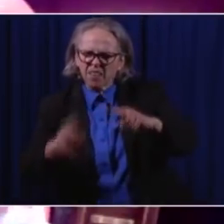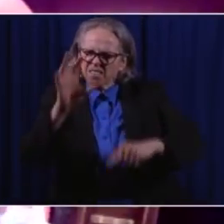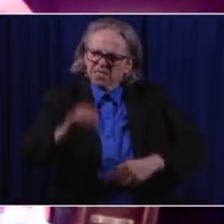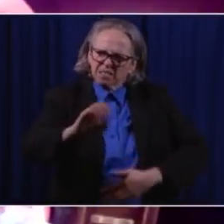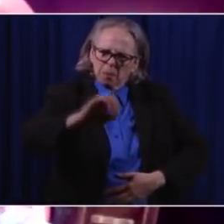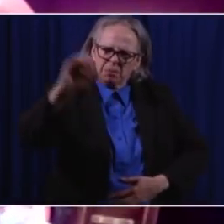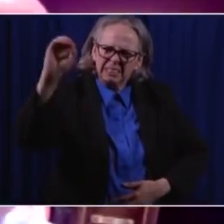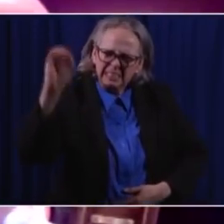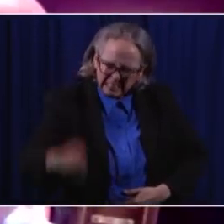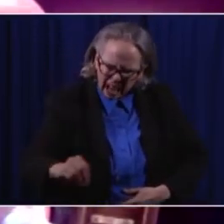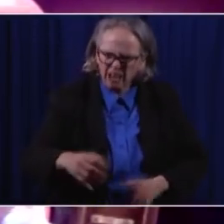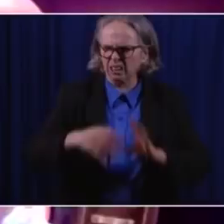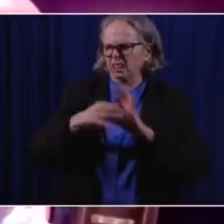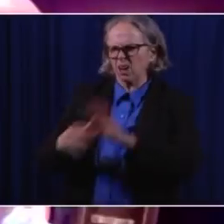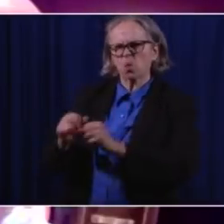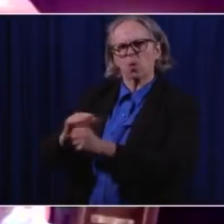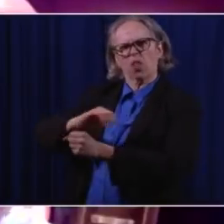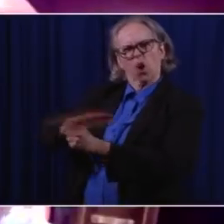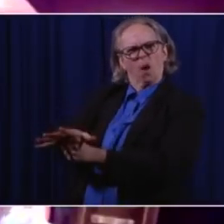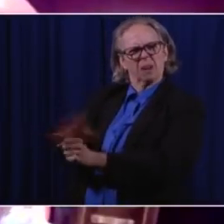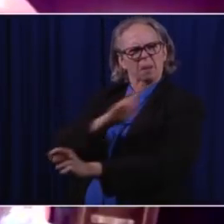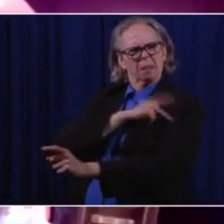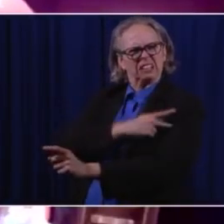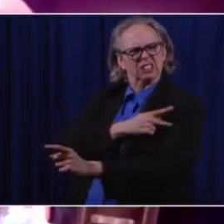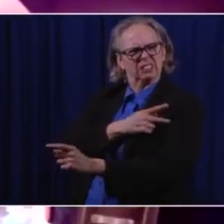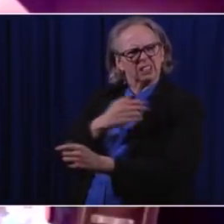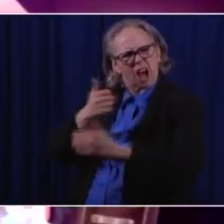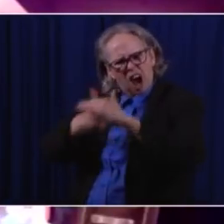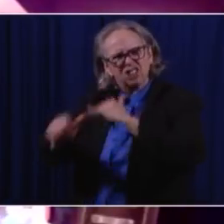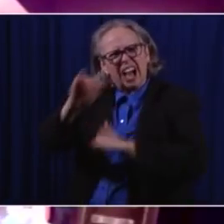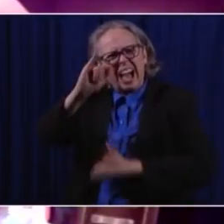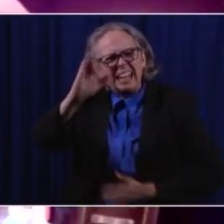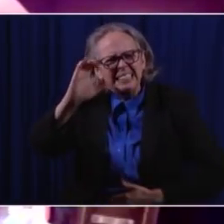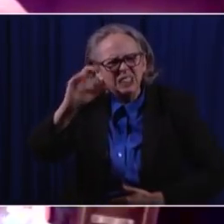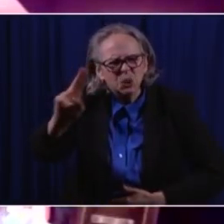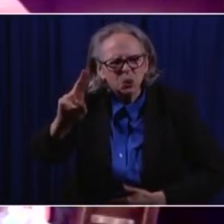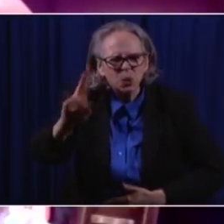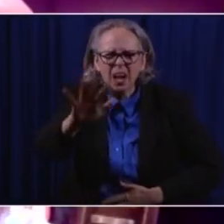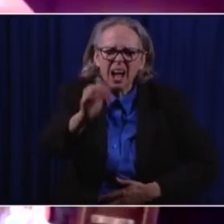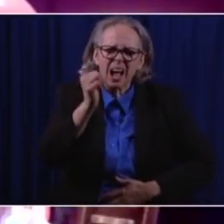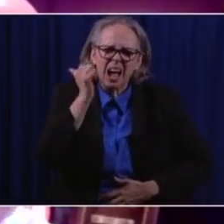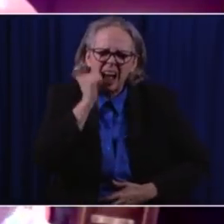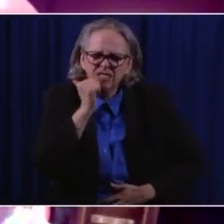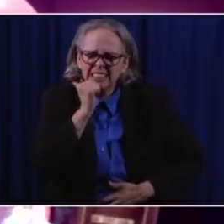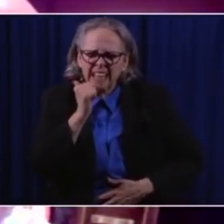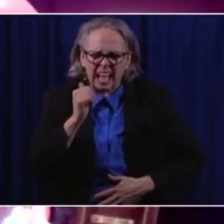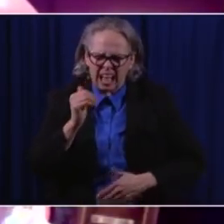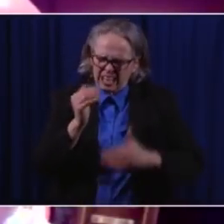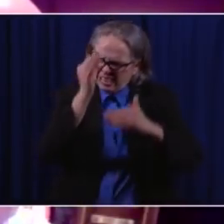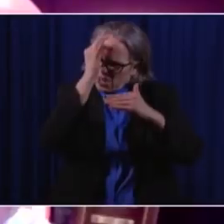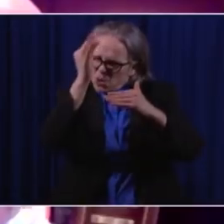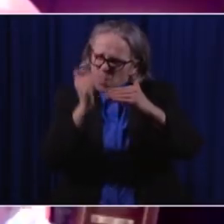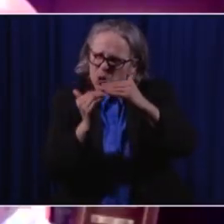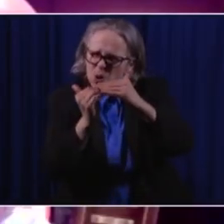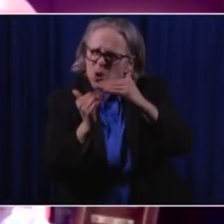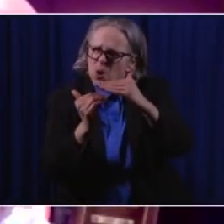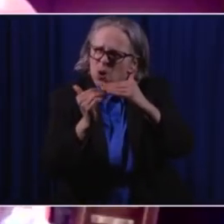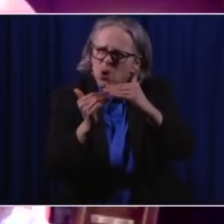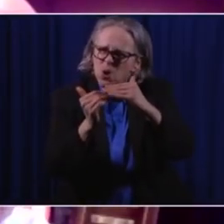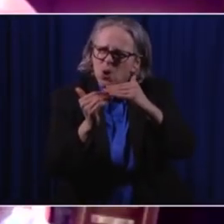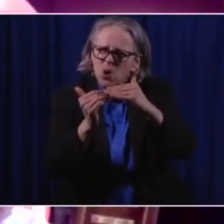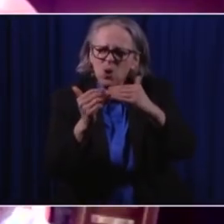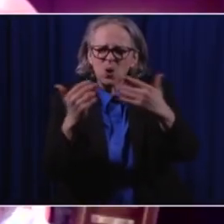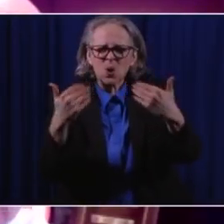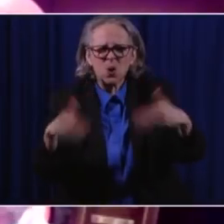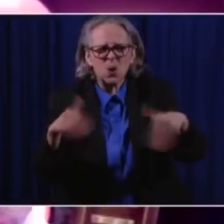we're flirting every day with the maximum number of intensive care beds we have and the number of progressive care or monitor assist